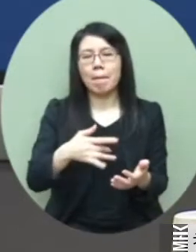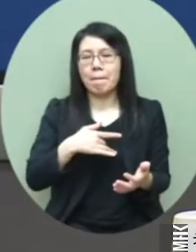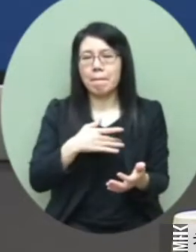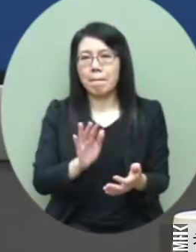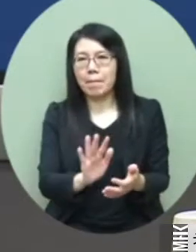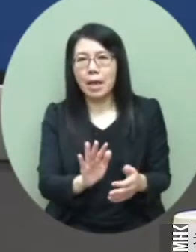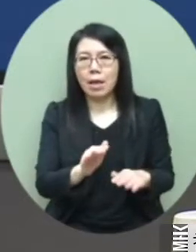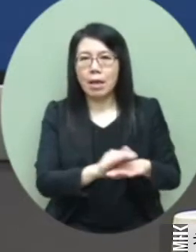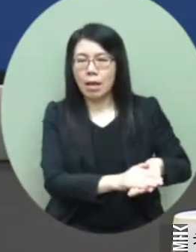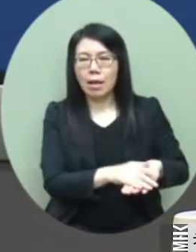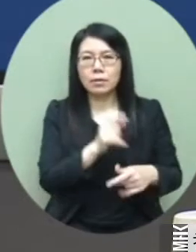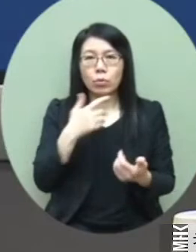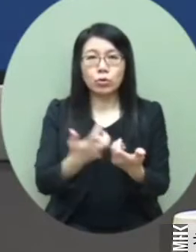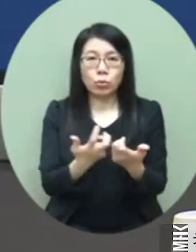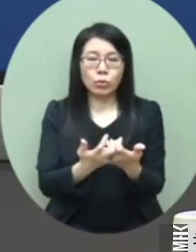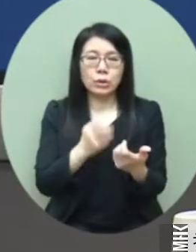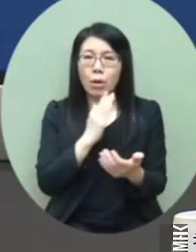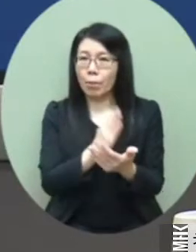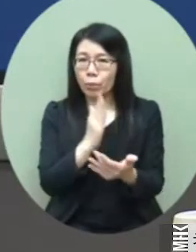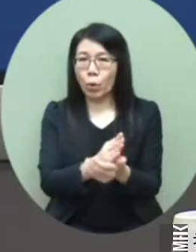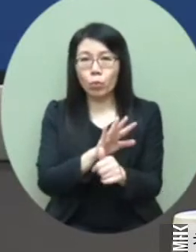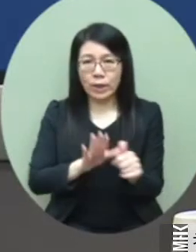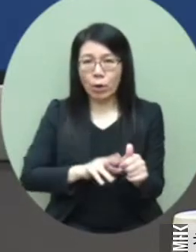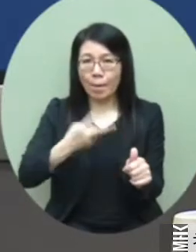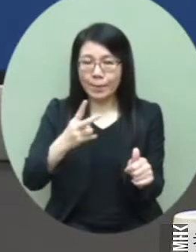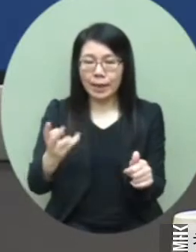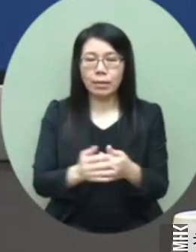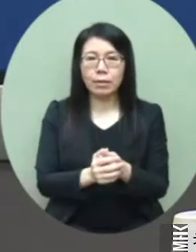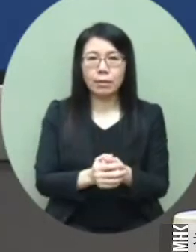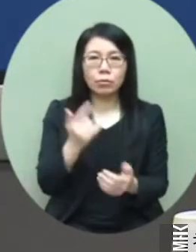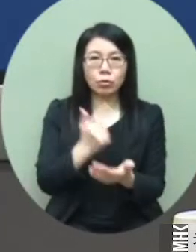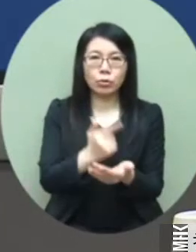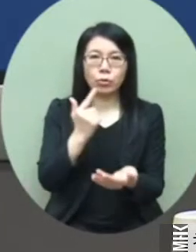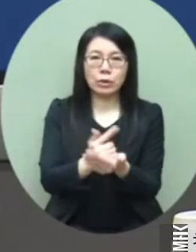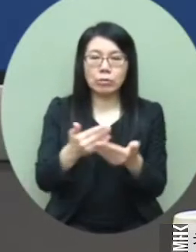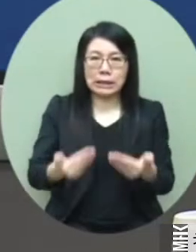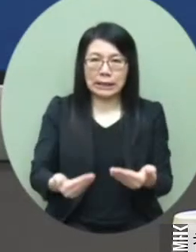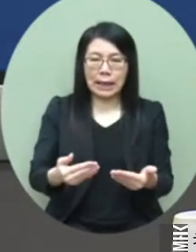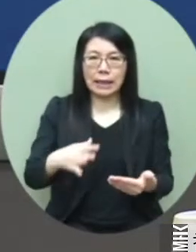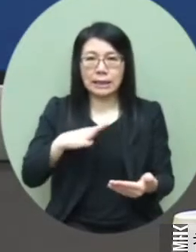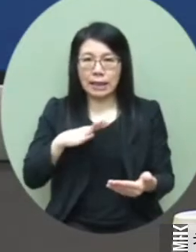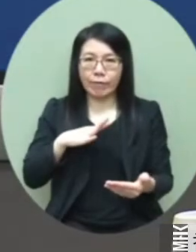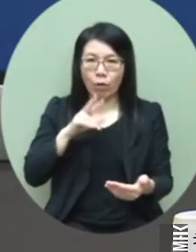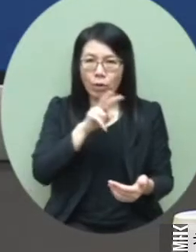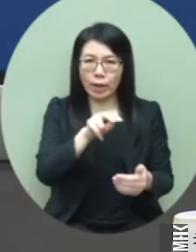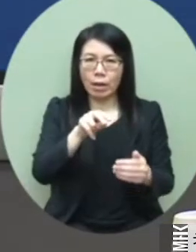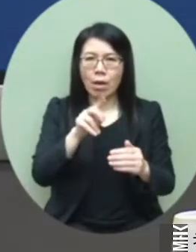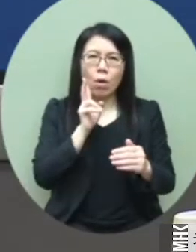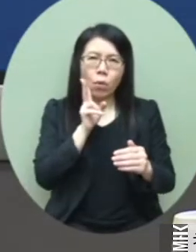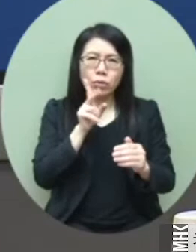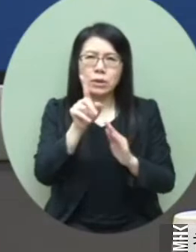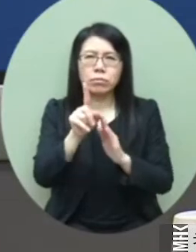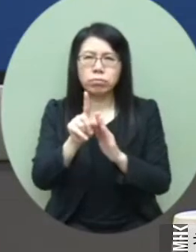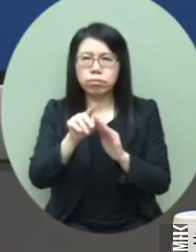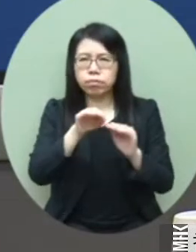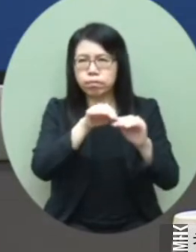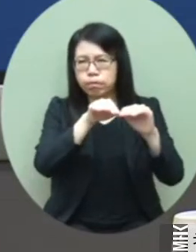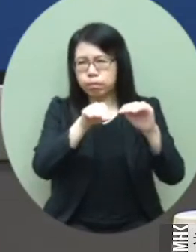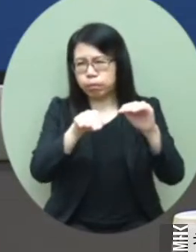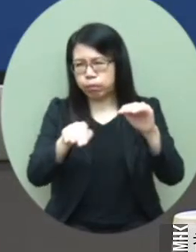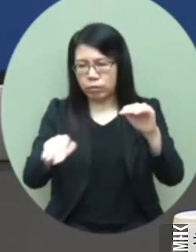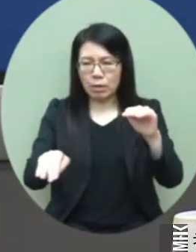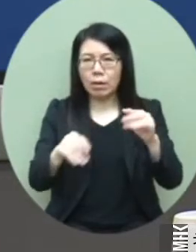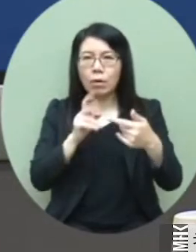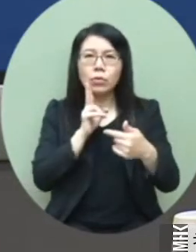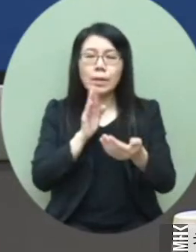situations. So clearly, we are now trending down. It's not only the daily confirmed cases